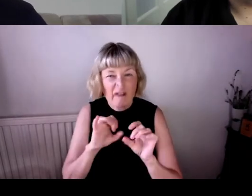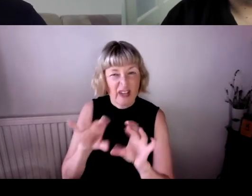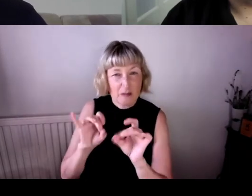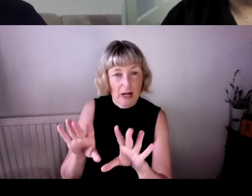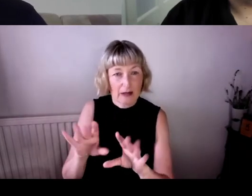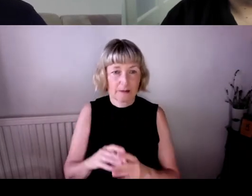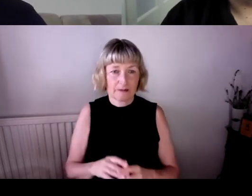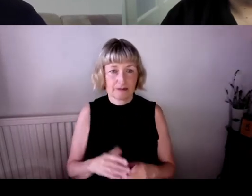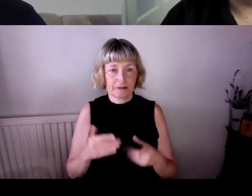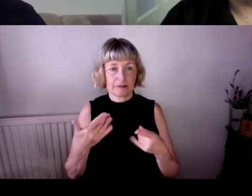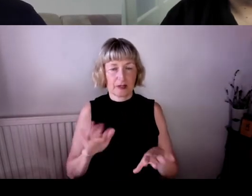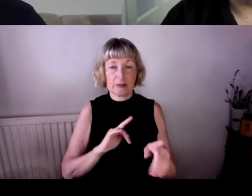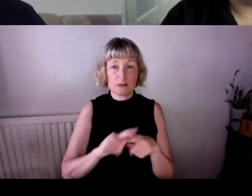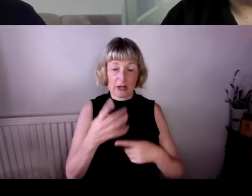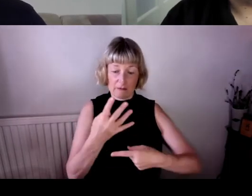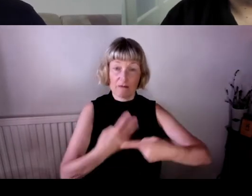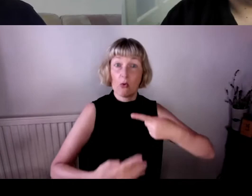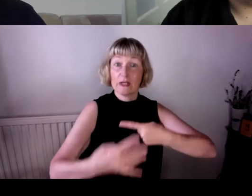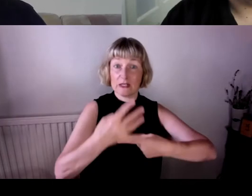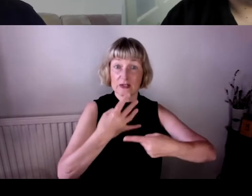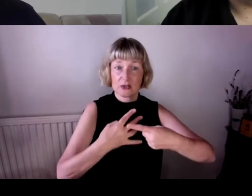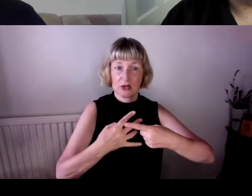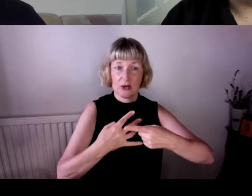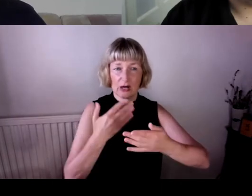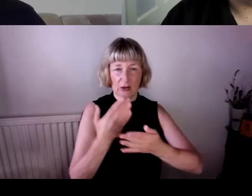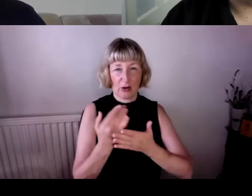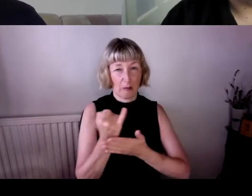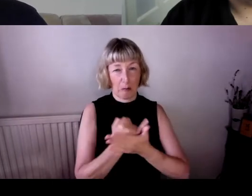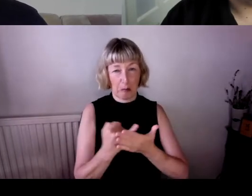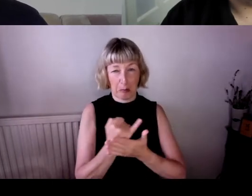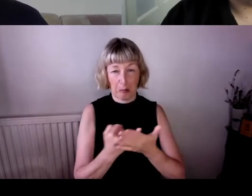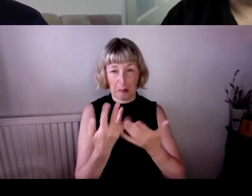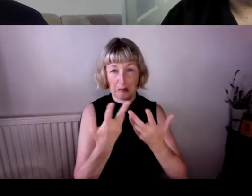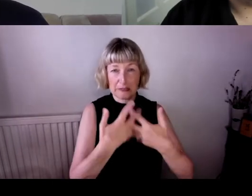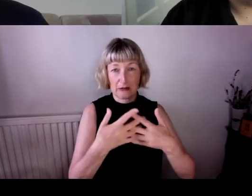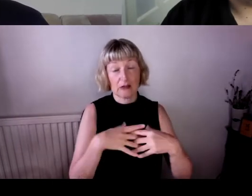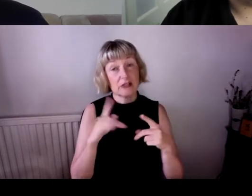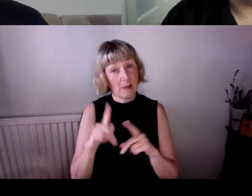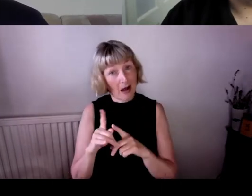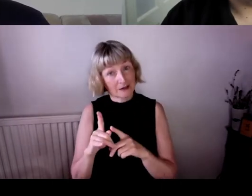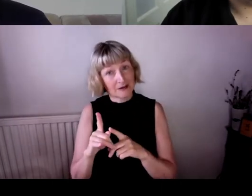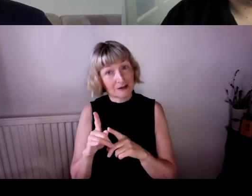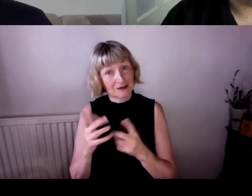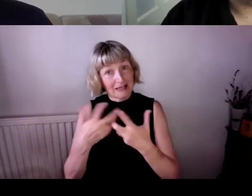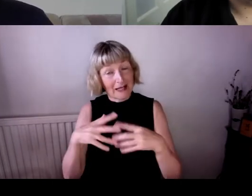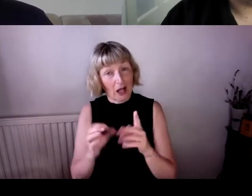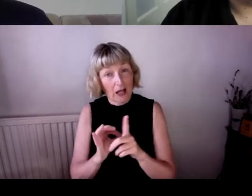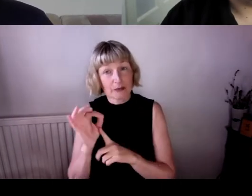them out about 4 years ago and they were really quite poor at that time, but changes have been made. So